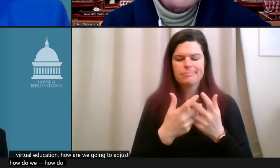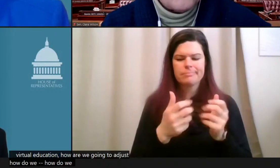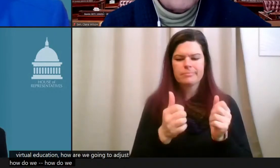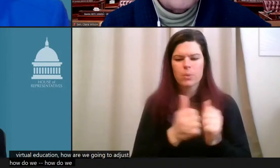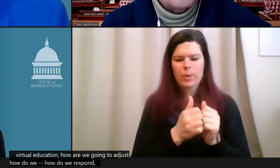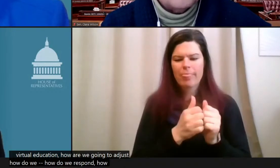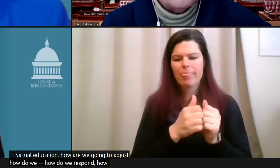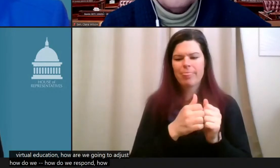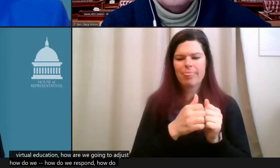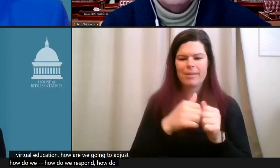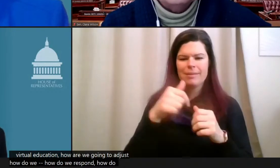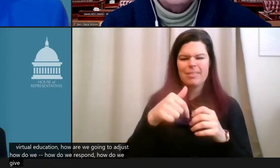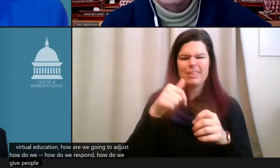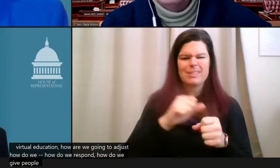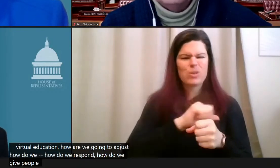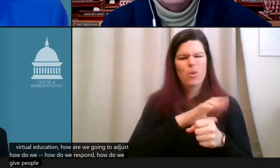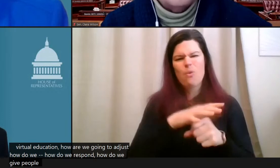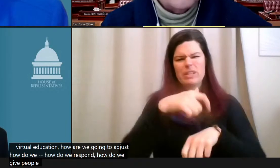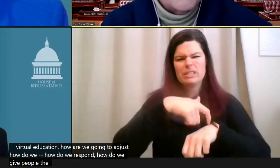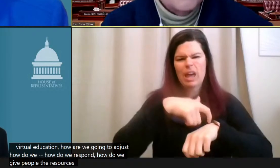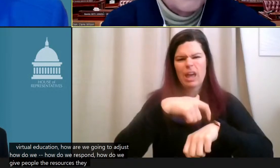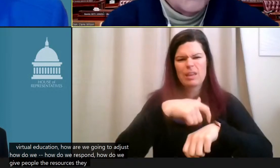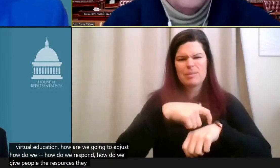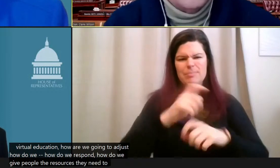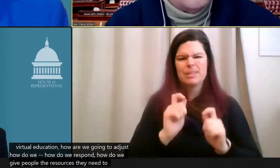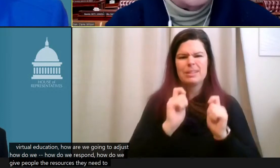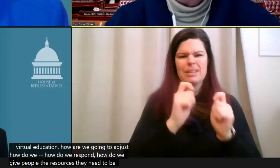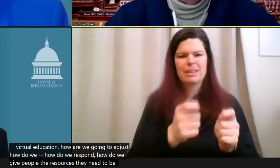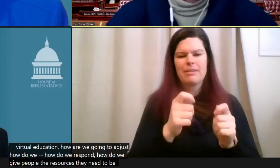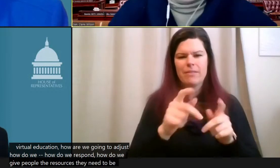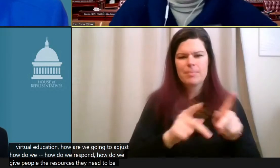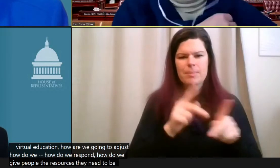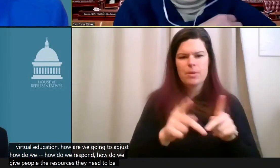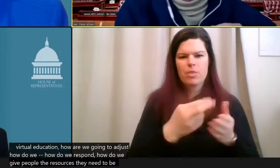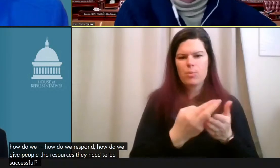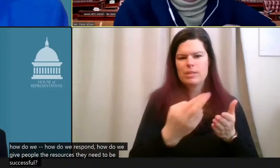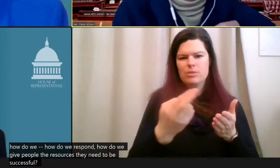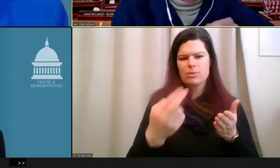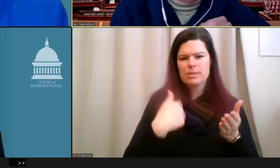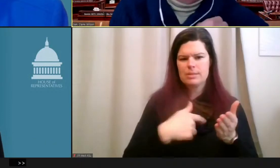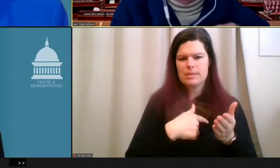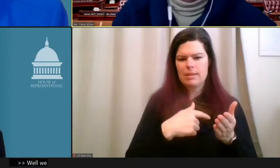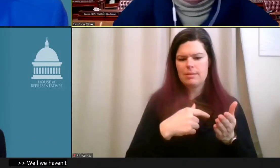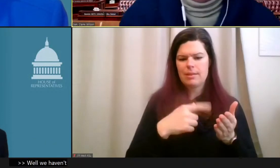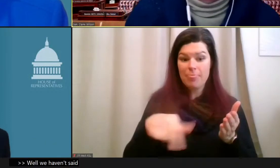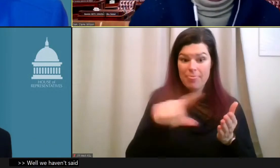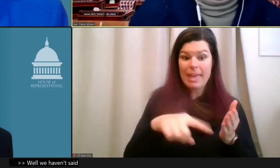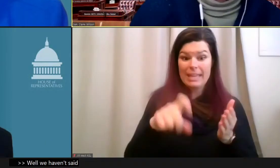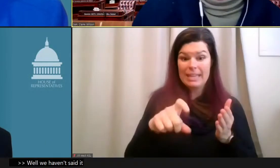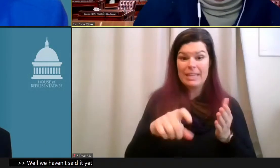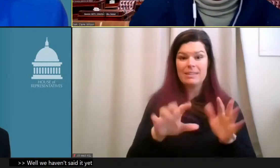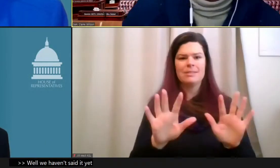the resources they need to be successful? Well, we haven't said it yet, but broadband